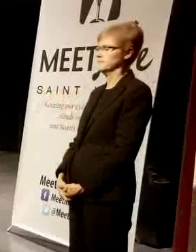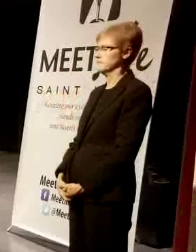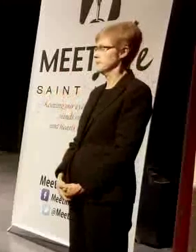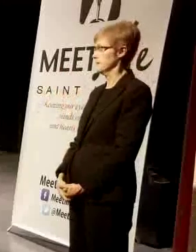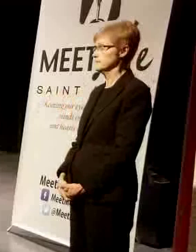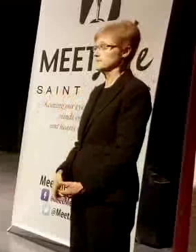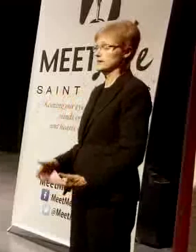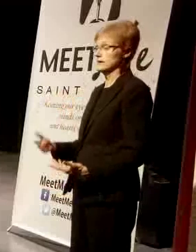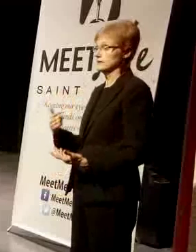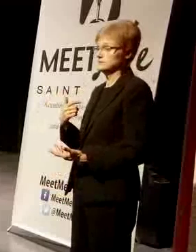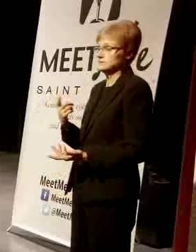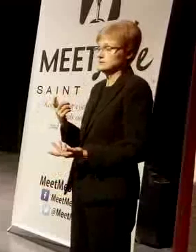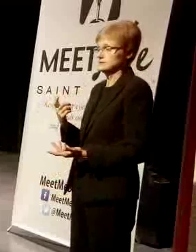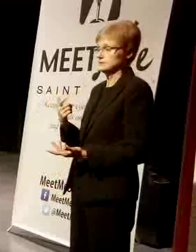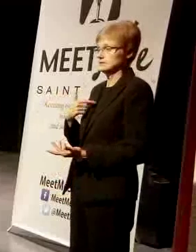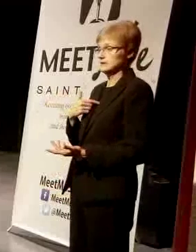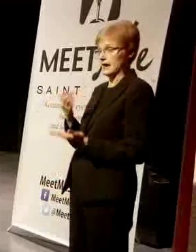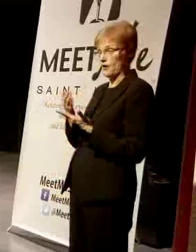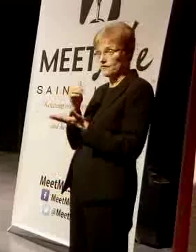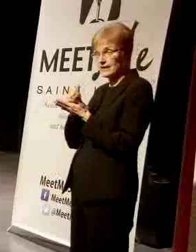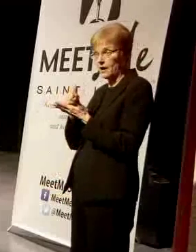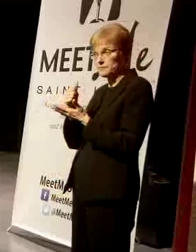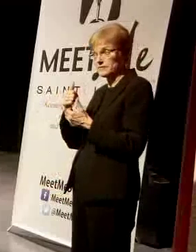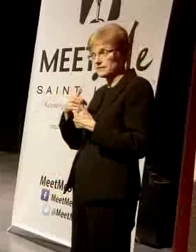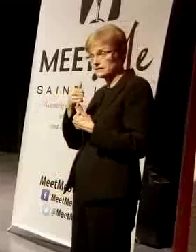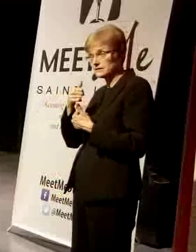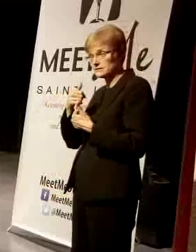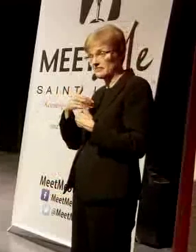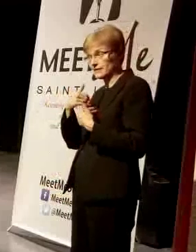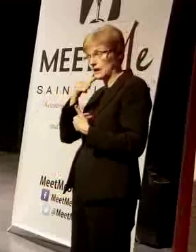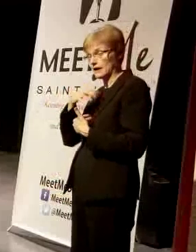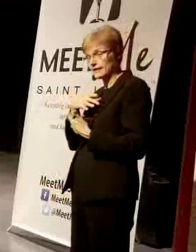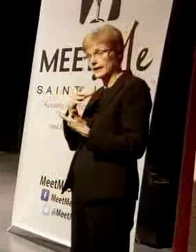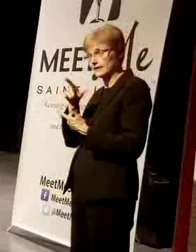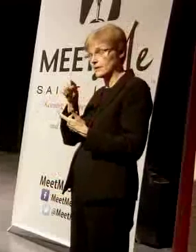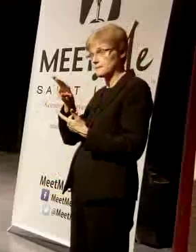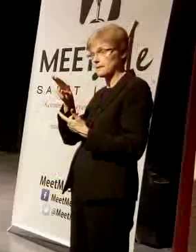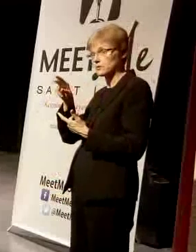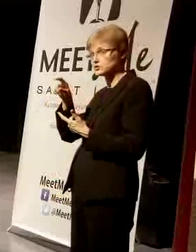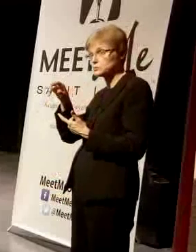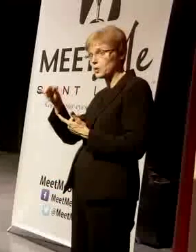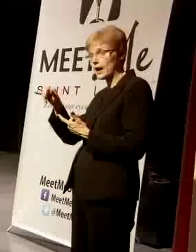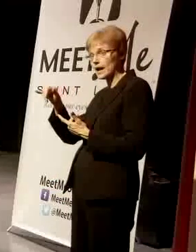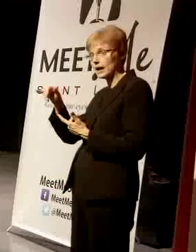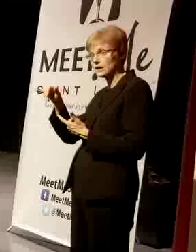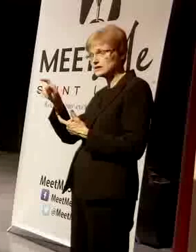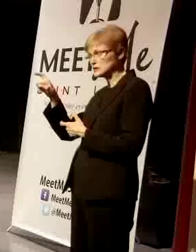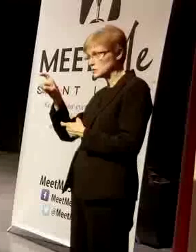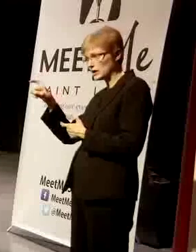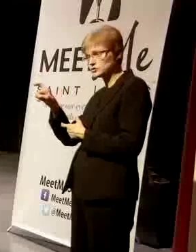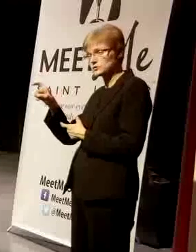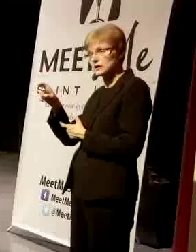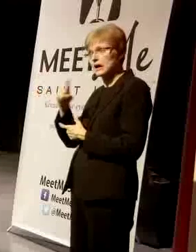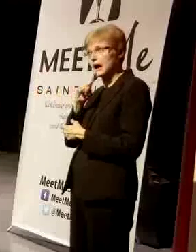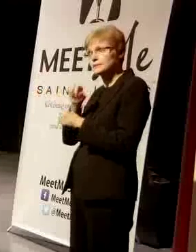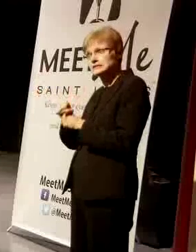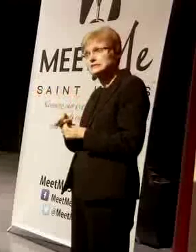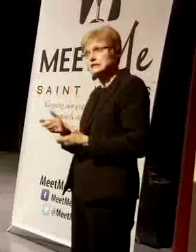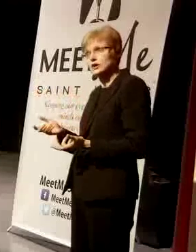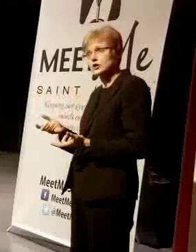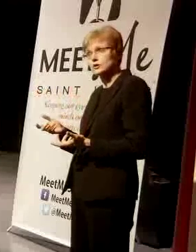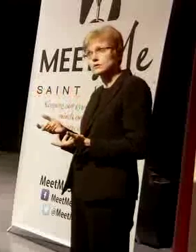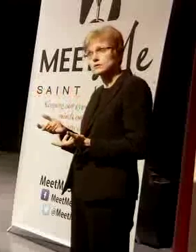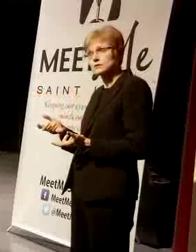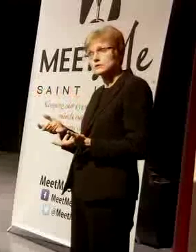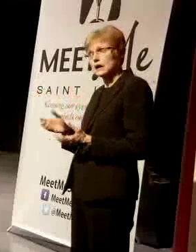And I, you know, when I offered to help the young lady about the question about the pepper spray or what's in it, I'm sincere. I don't have an